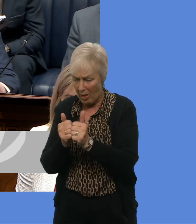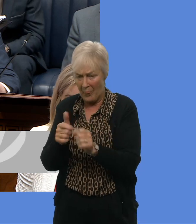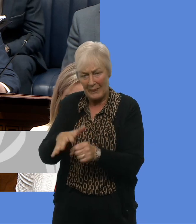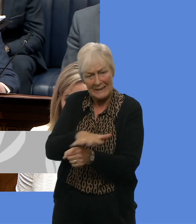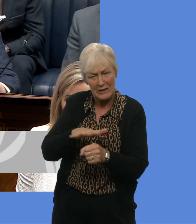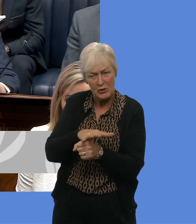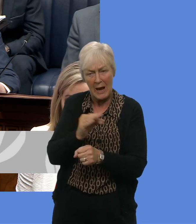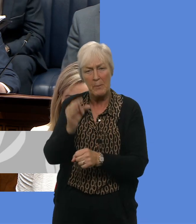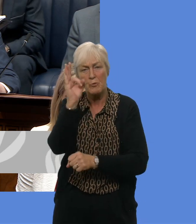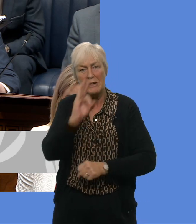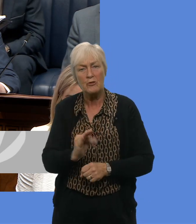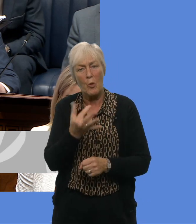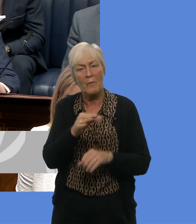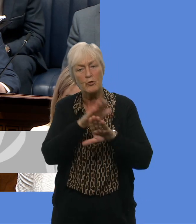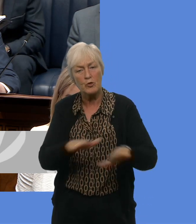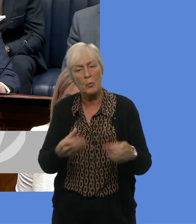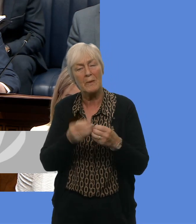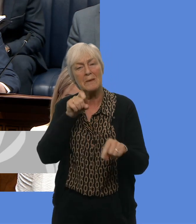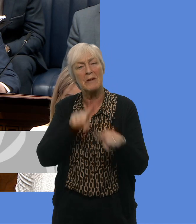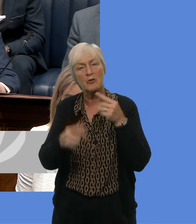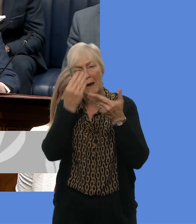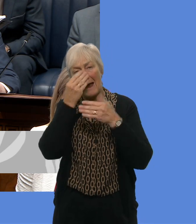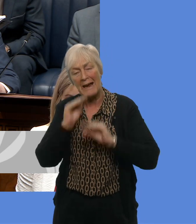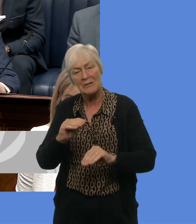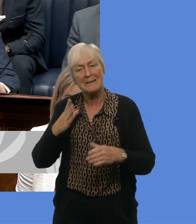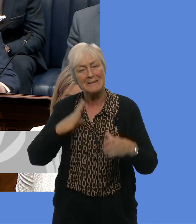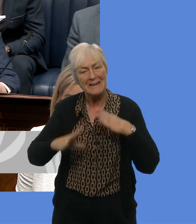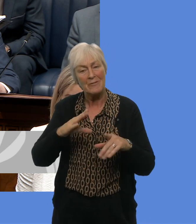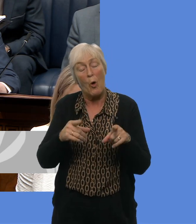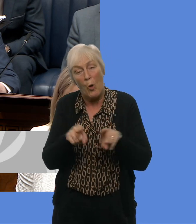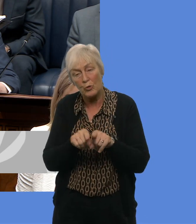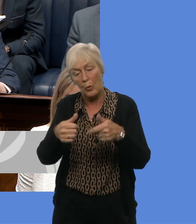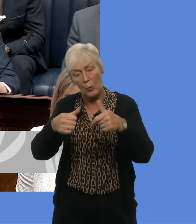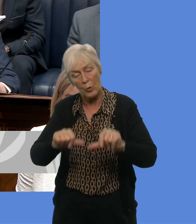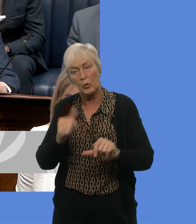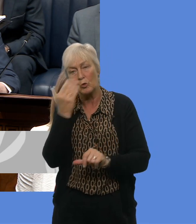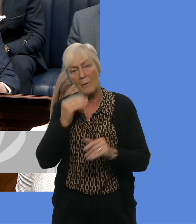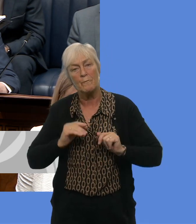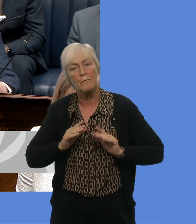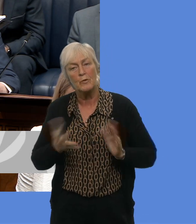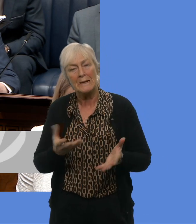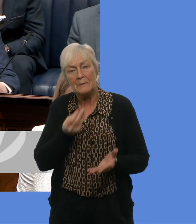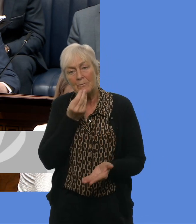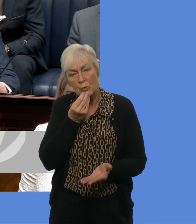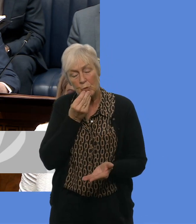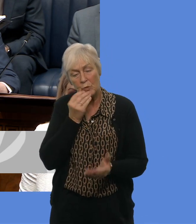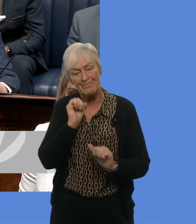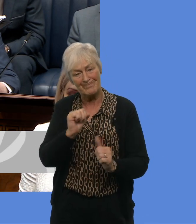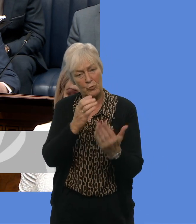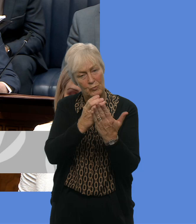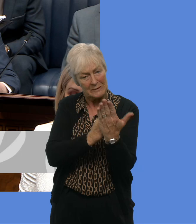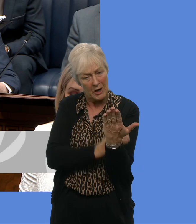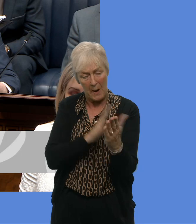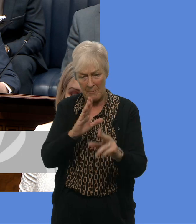and the percentage of pupils with special educational needs and allocated free school meals. The selection criteria will be reviewed in advance of